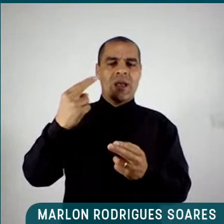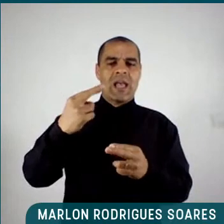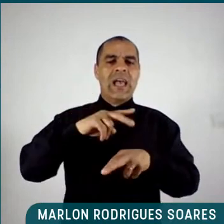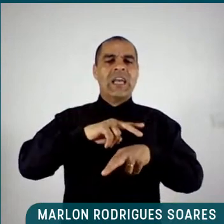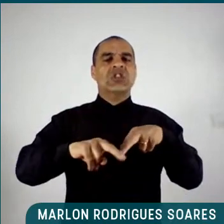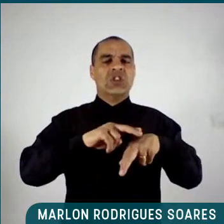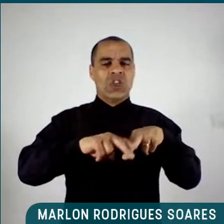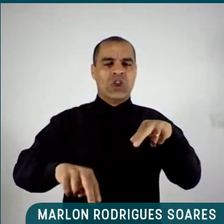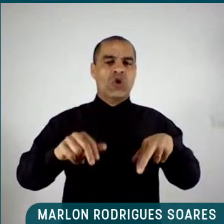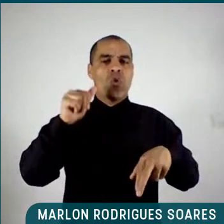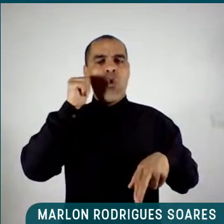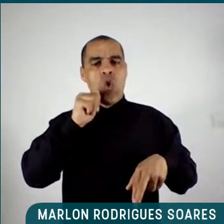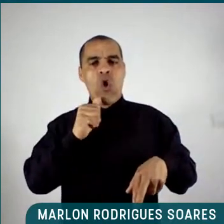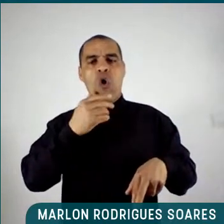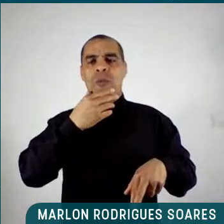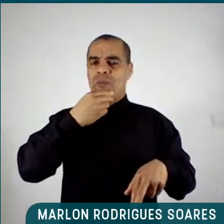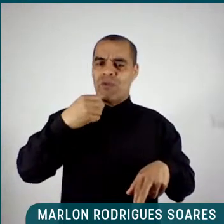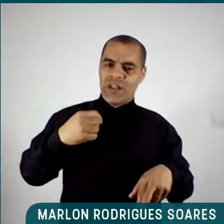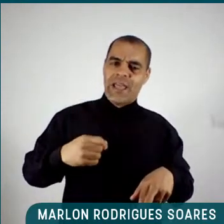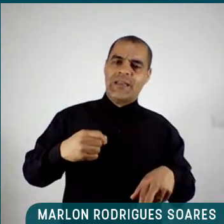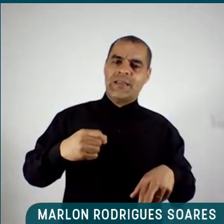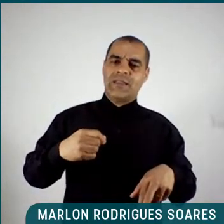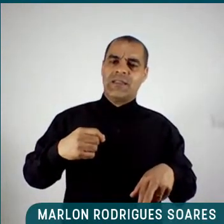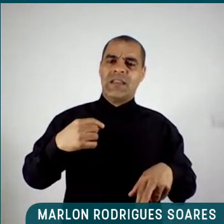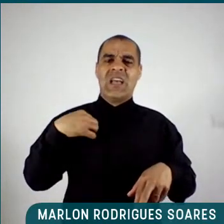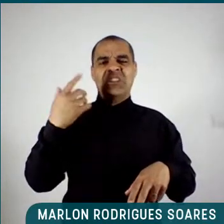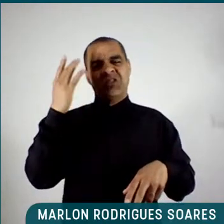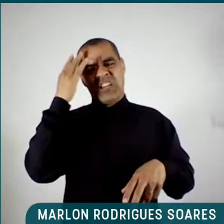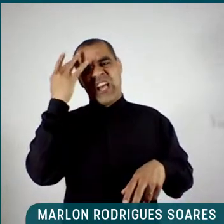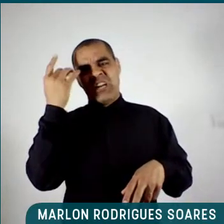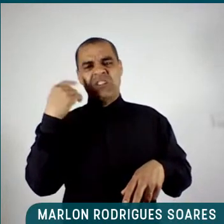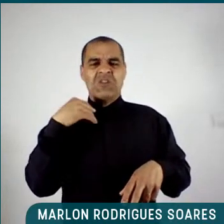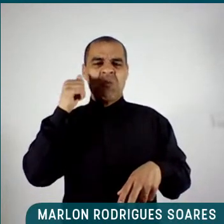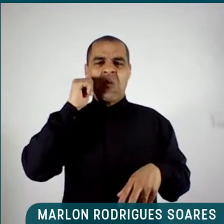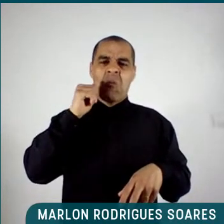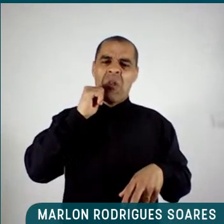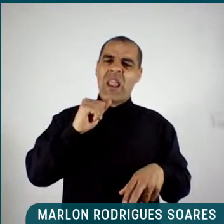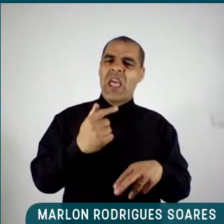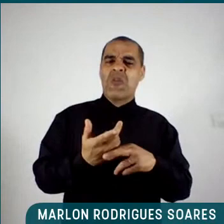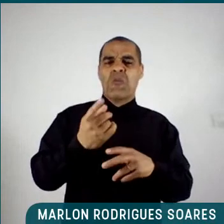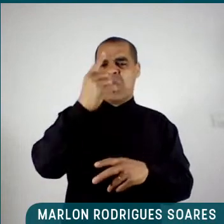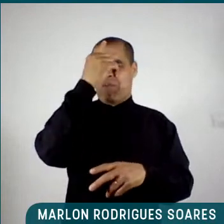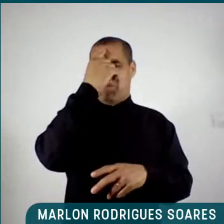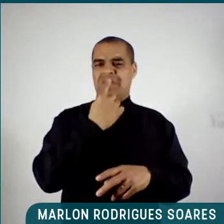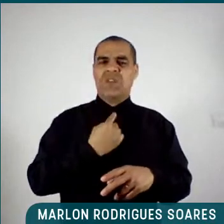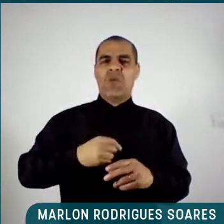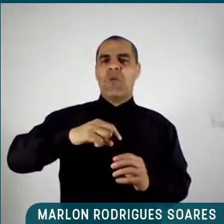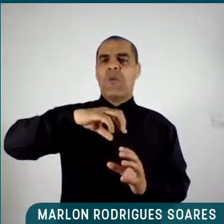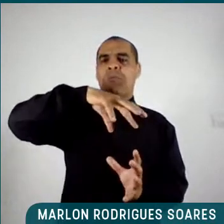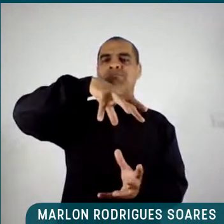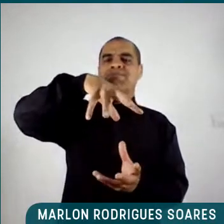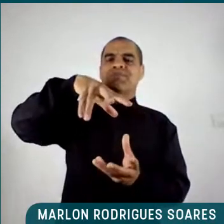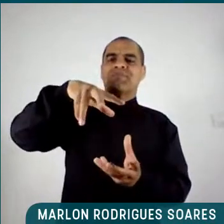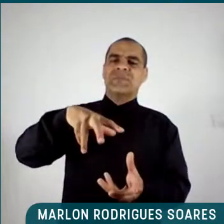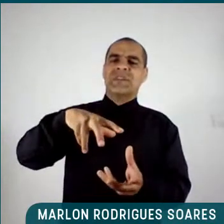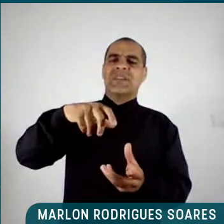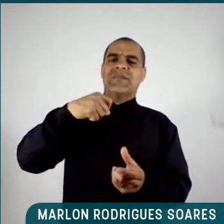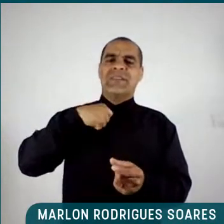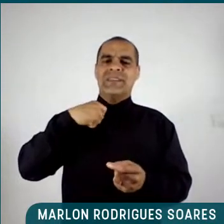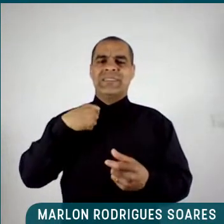about men and women. Sometimes we believe that women, we see women as this